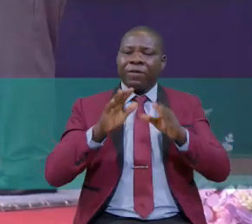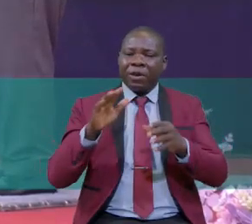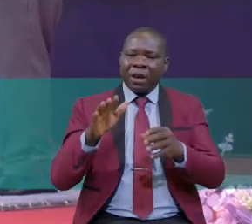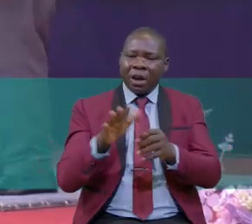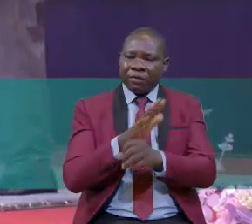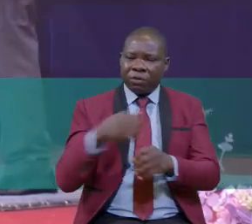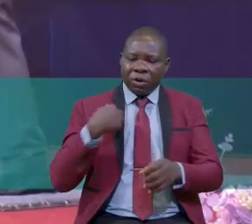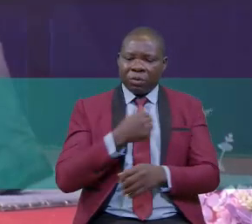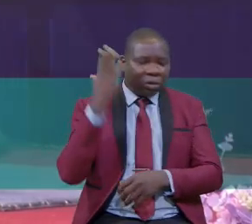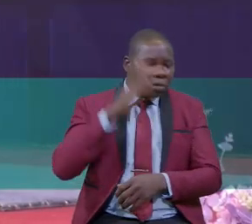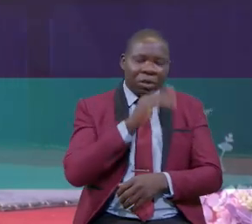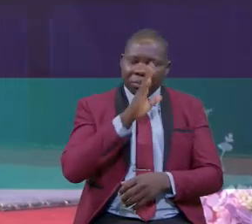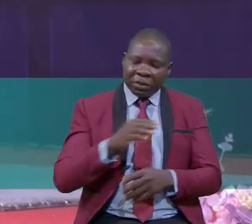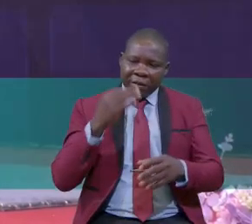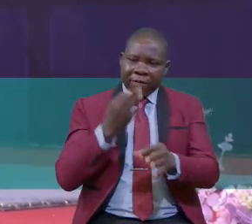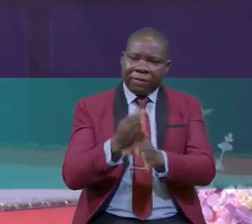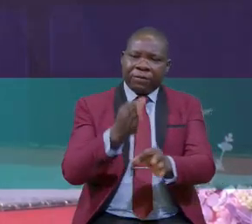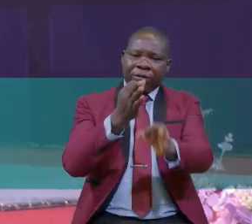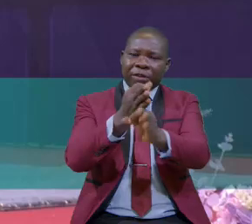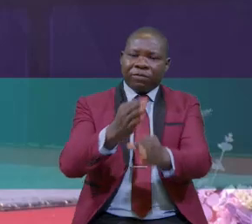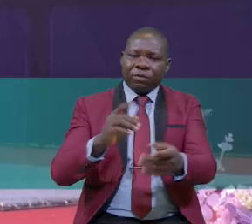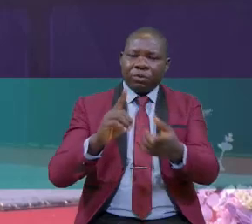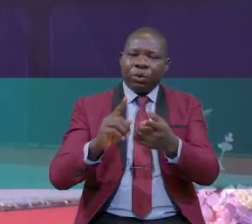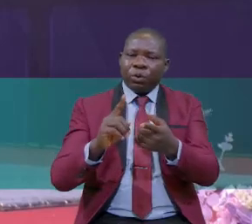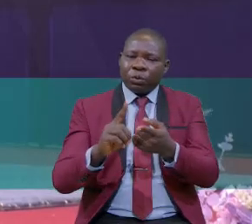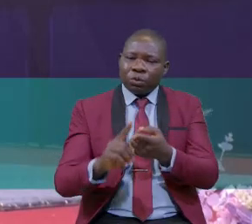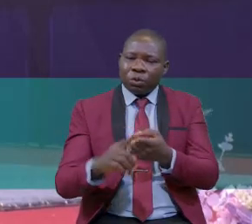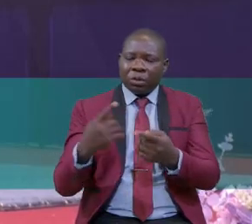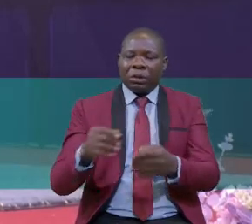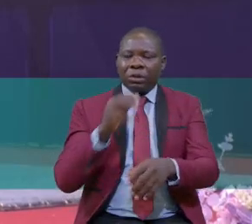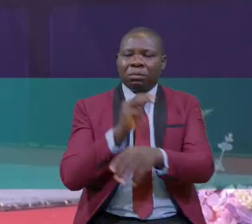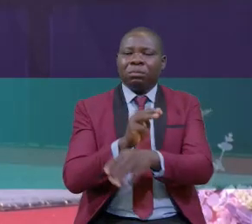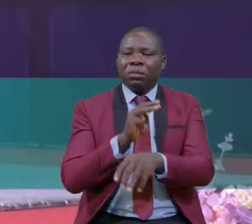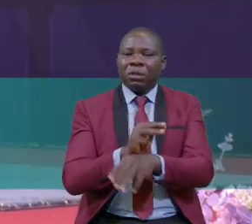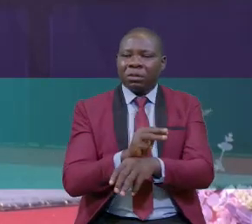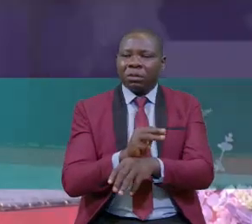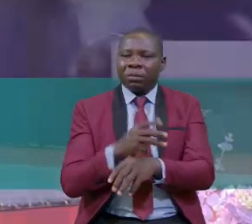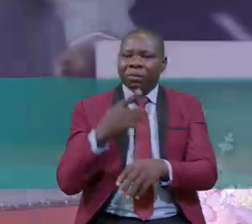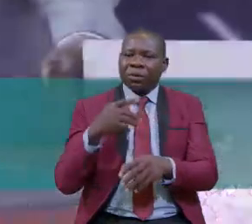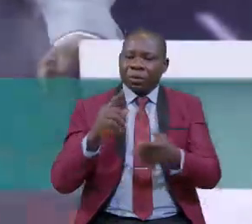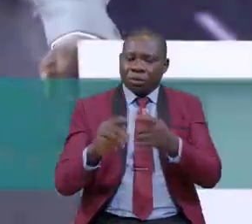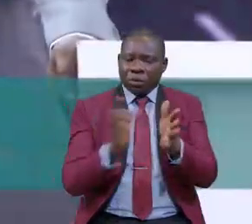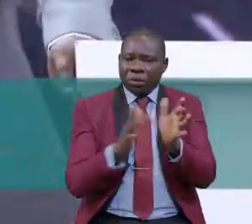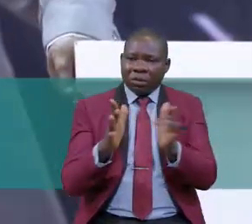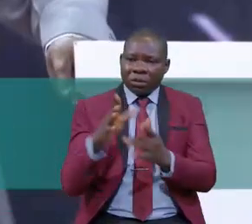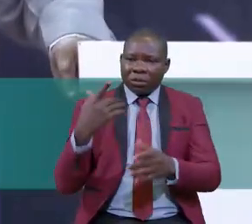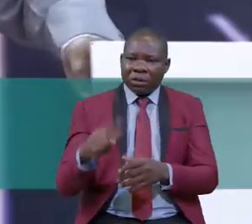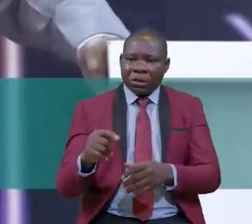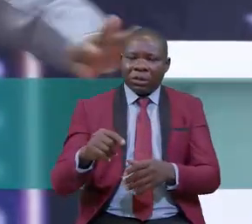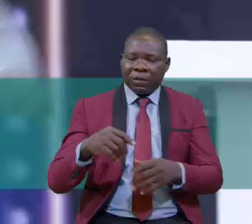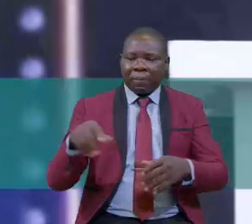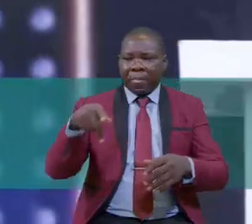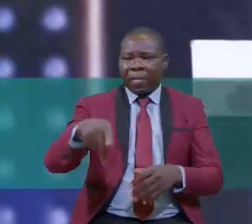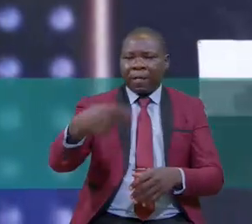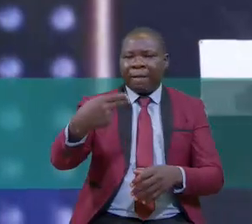of the word of God. But Christ Jesus, the Pharisees were there, the Sadducees were there, and all those,